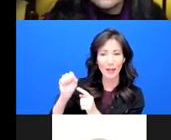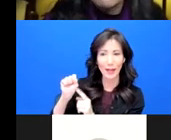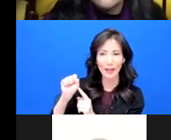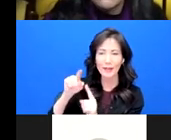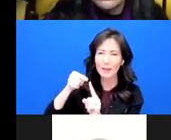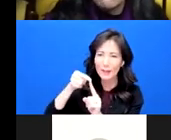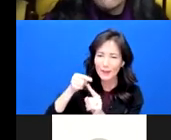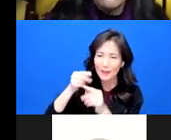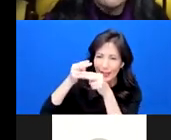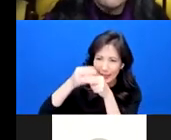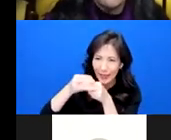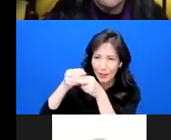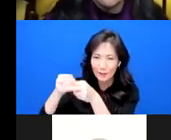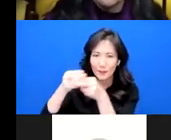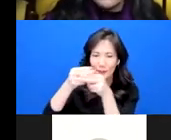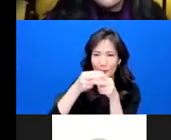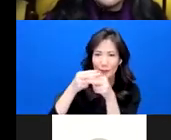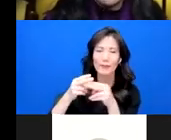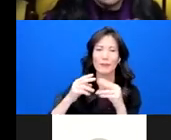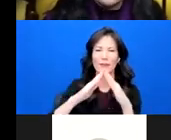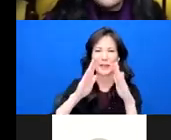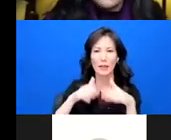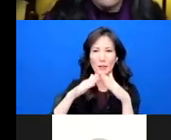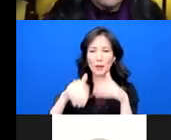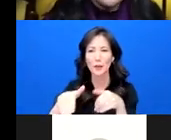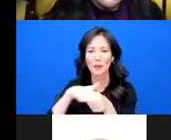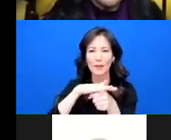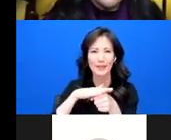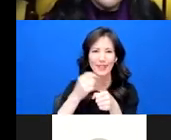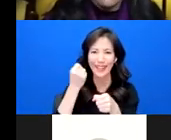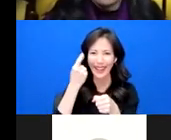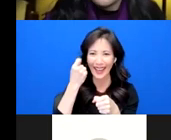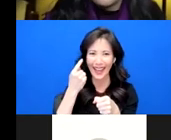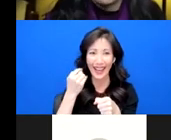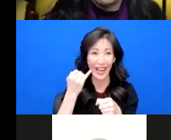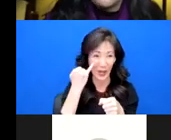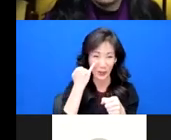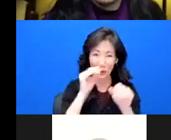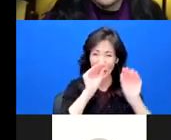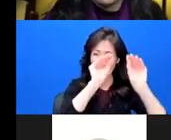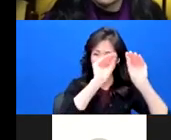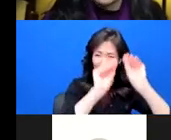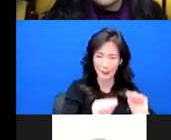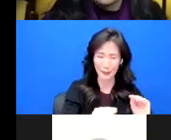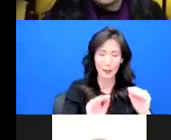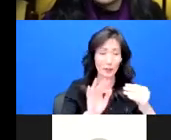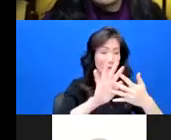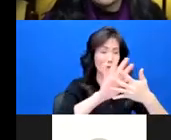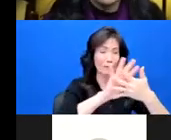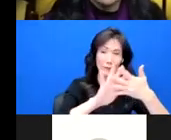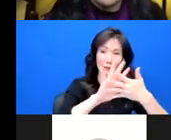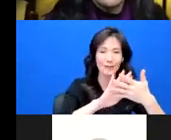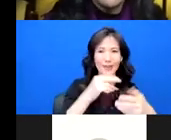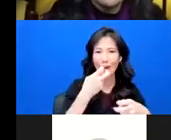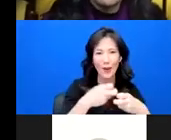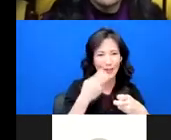specific names of the neighborhoods, but when we were creating this and if we added all those names to this overlay, it would be really cluttered and difficult